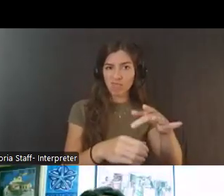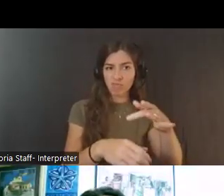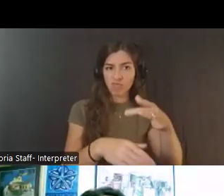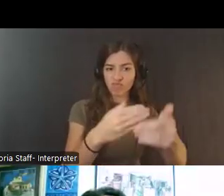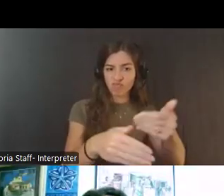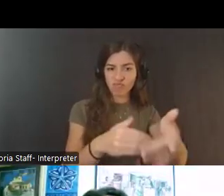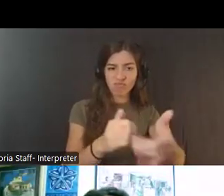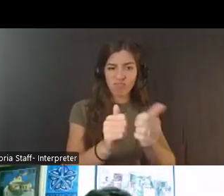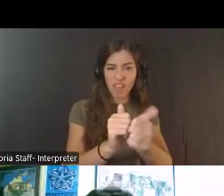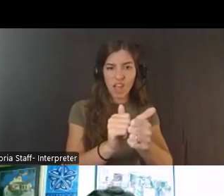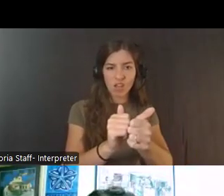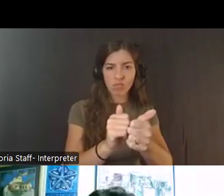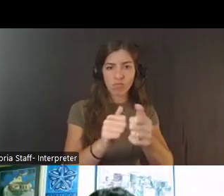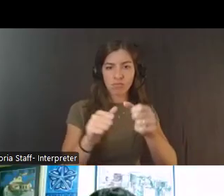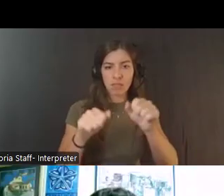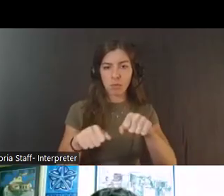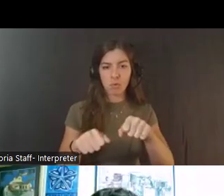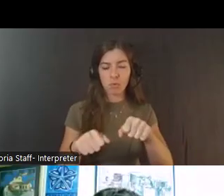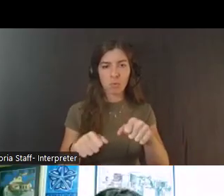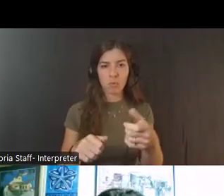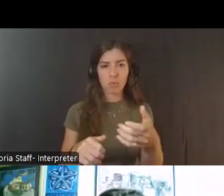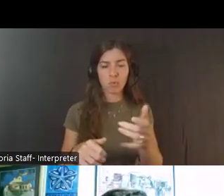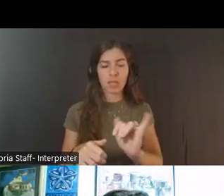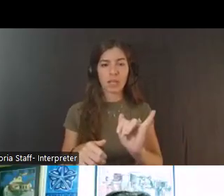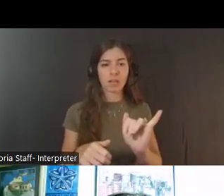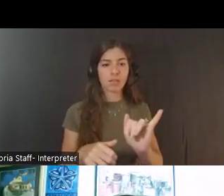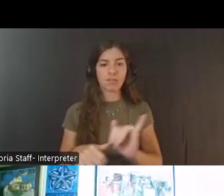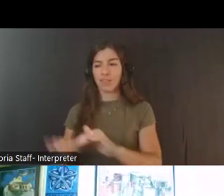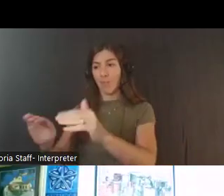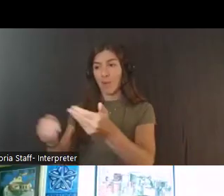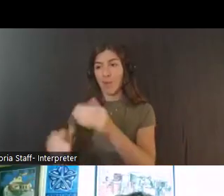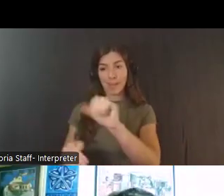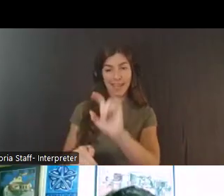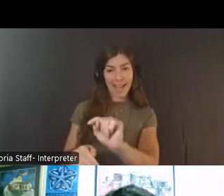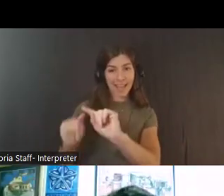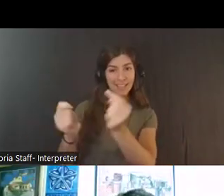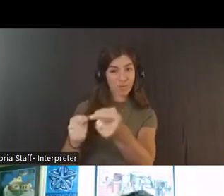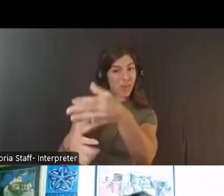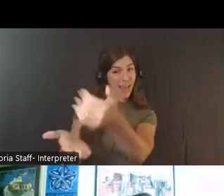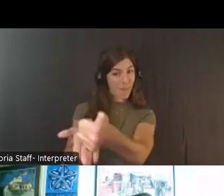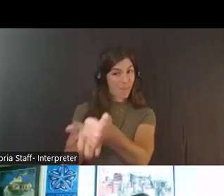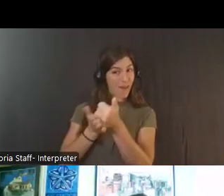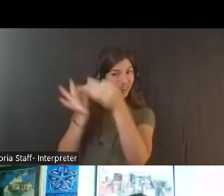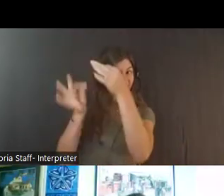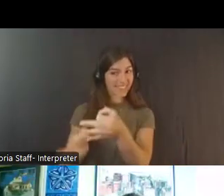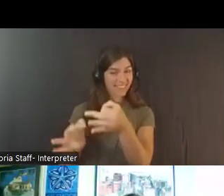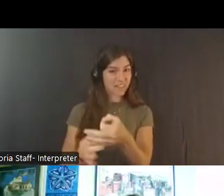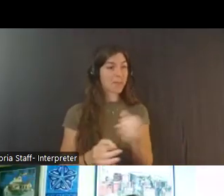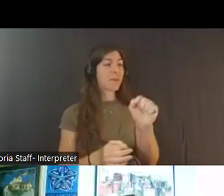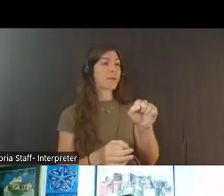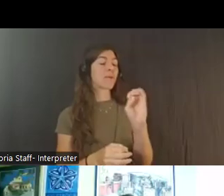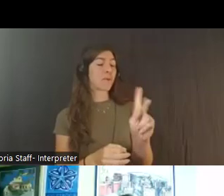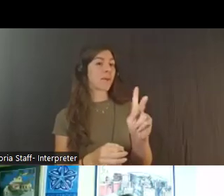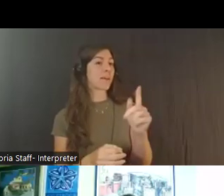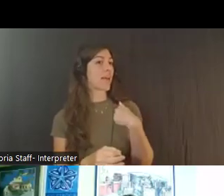be able to, is there some? Welcome to the CAT team where you can help us decide. Yeah, okay. I would